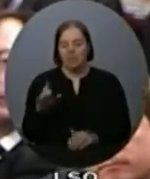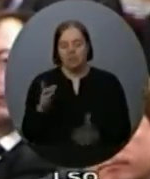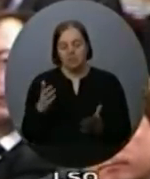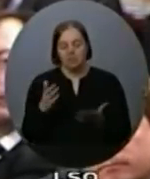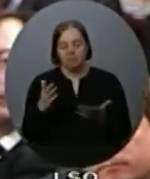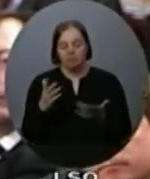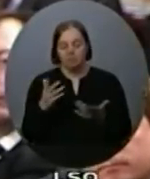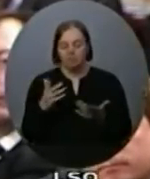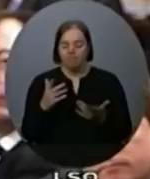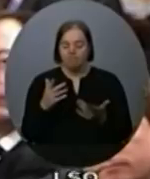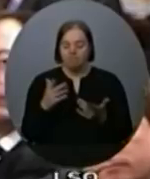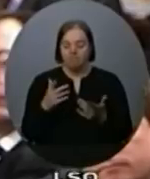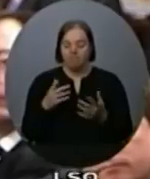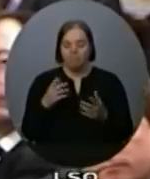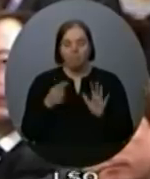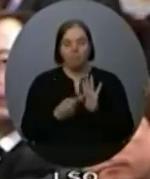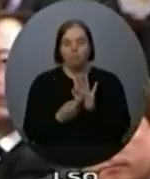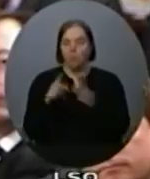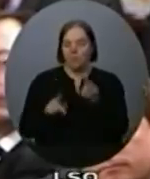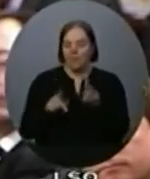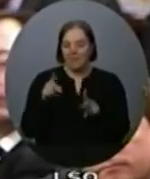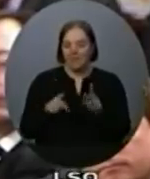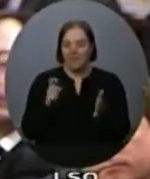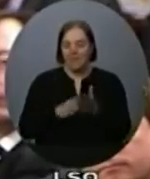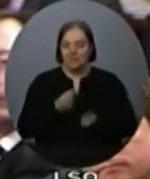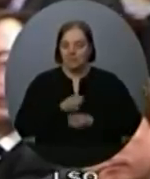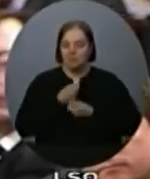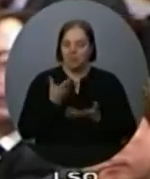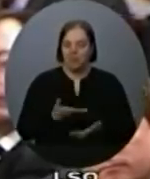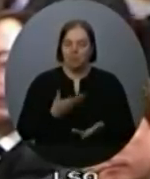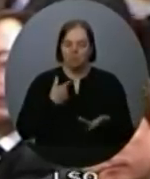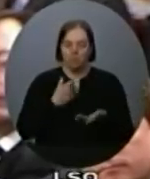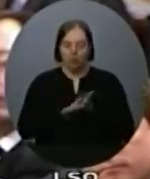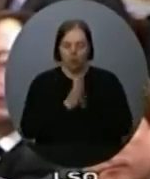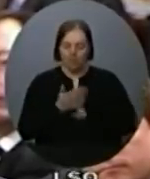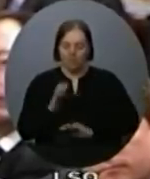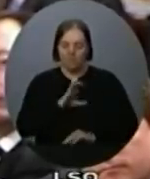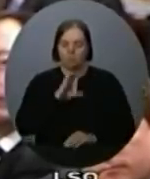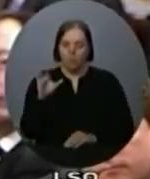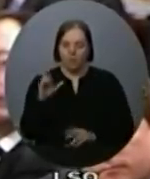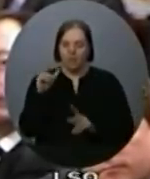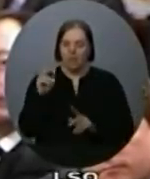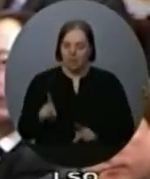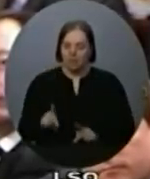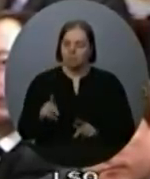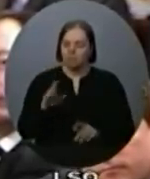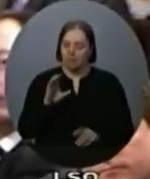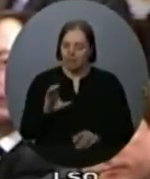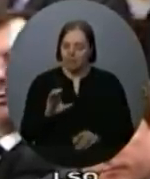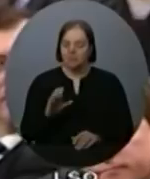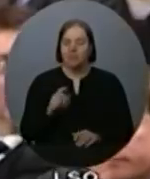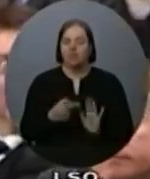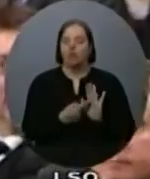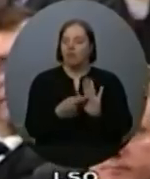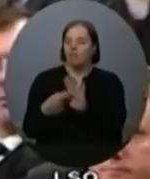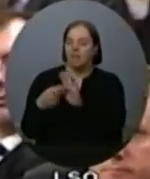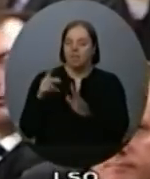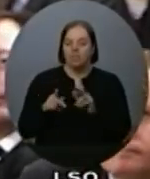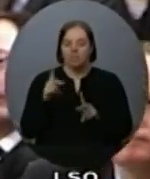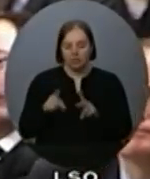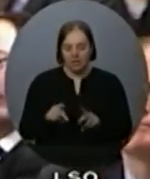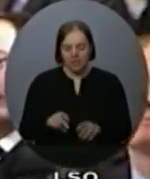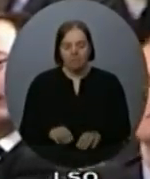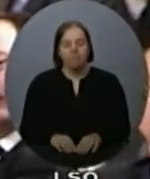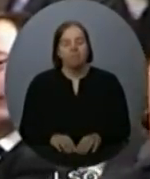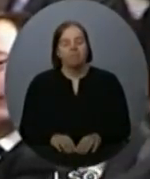est essentiellement public quand on exprime sa loyauté envers le Canada et devant nos concitoyens. That is why I